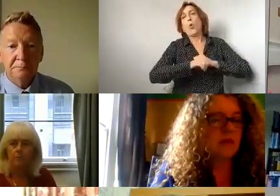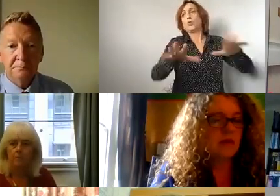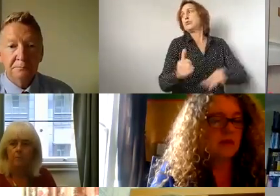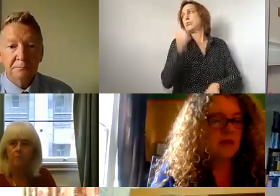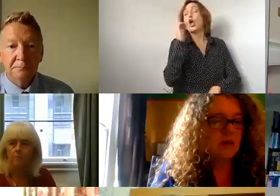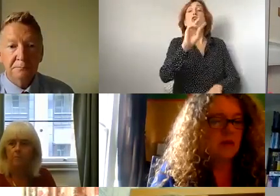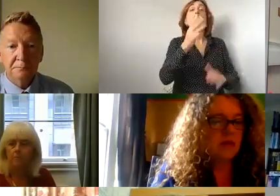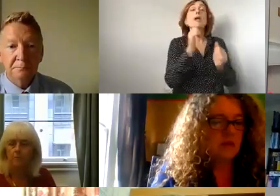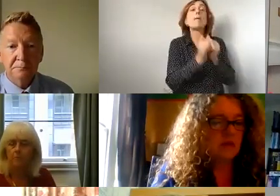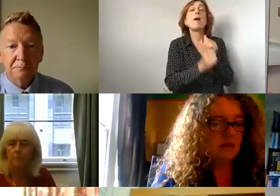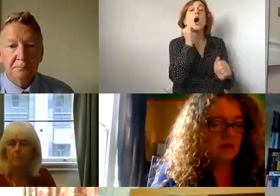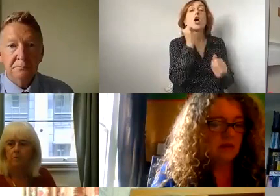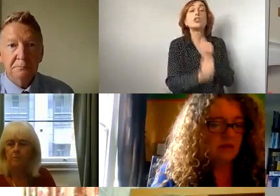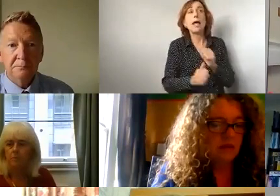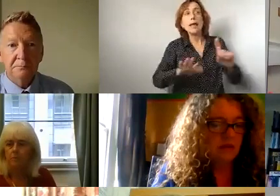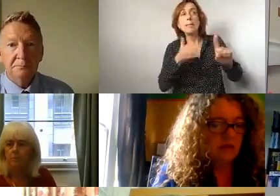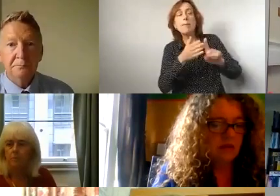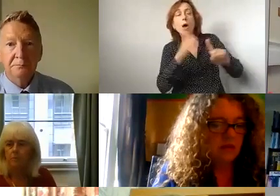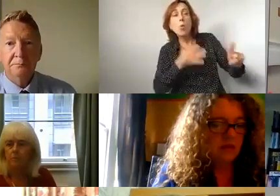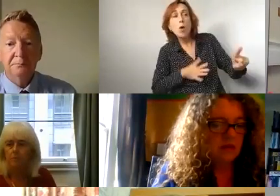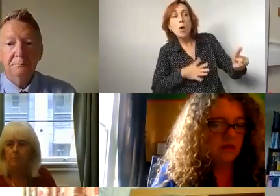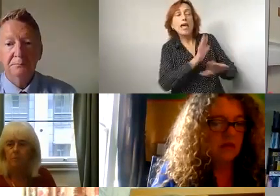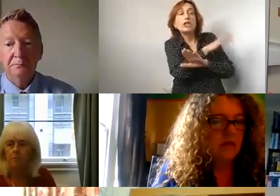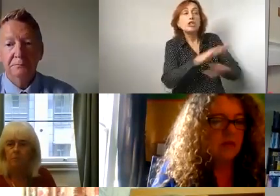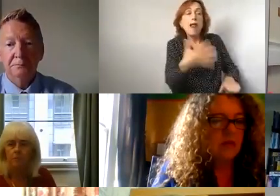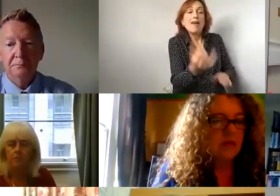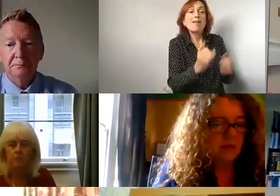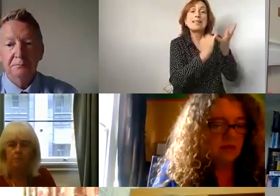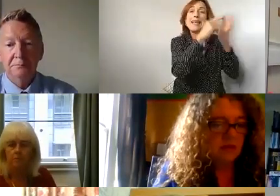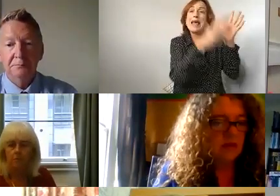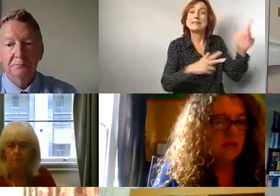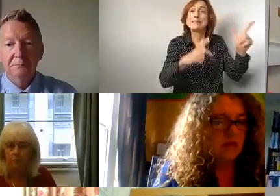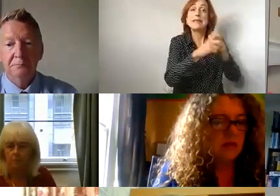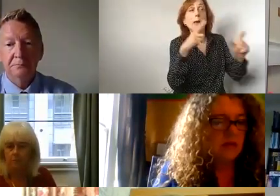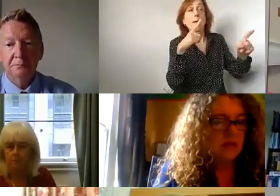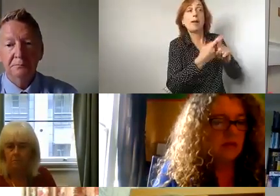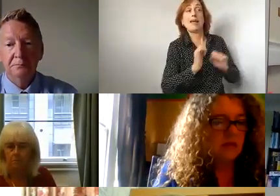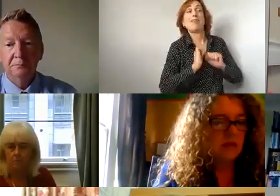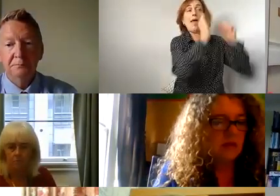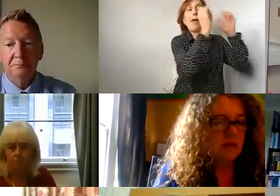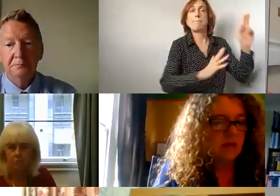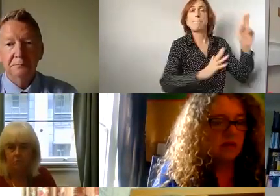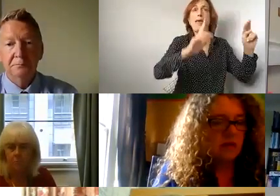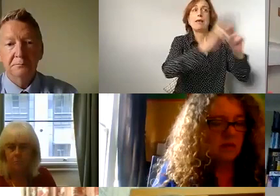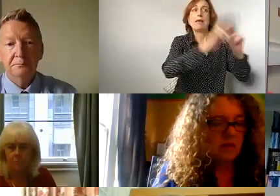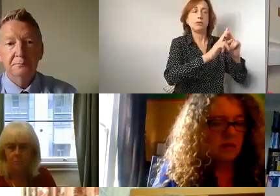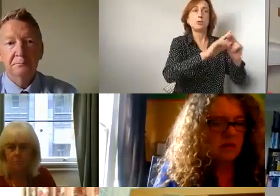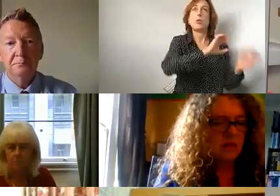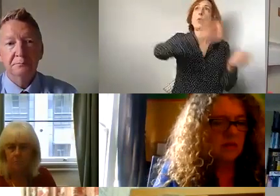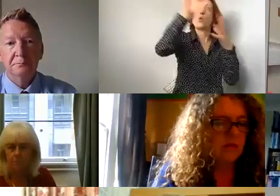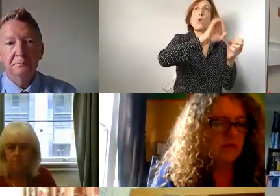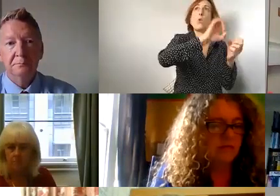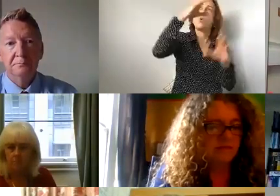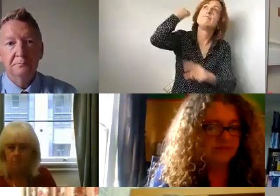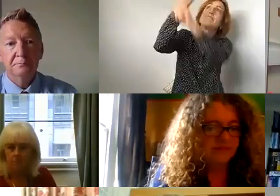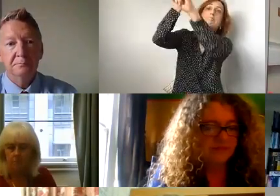with special education needs, their parents and carers, a greater voice in both the Houses of Commons and the House of Parliament.